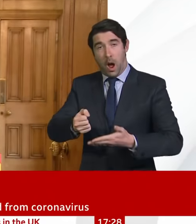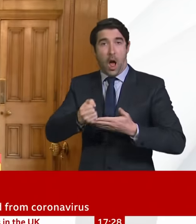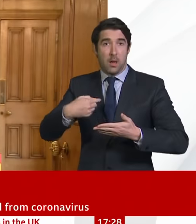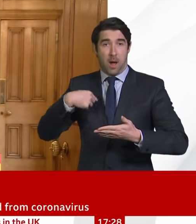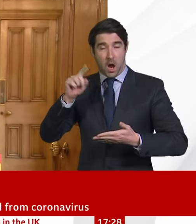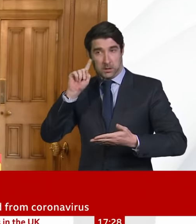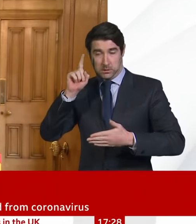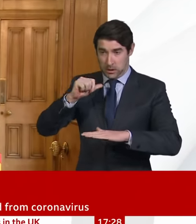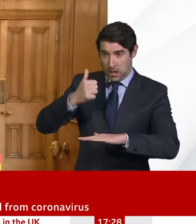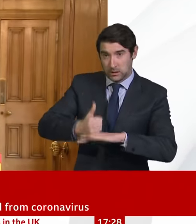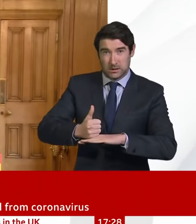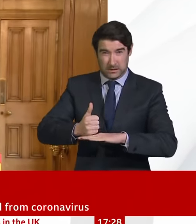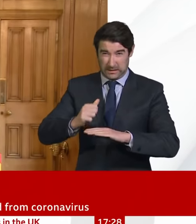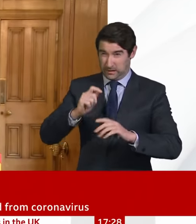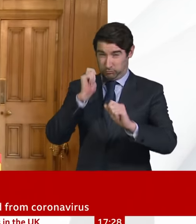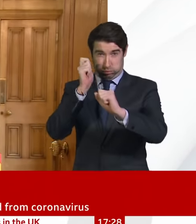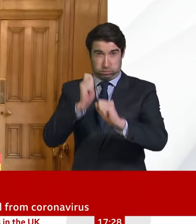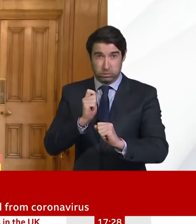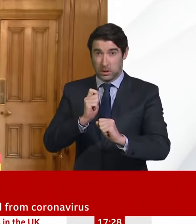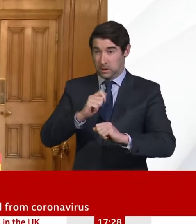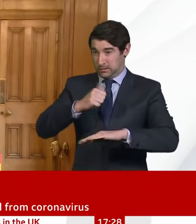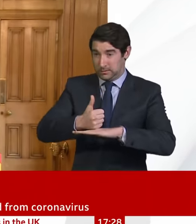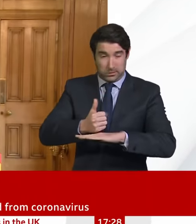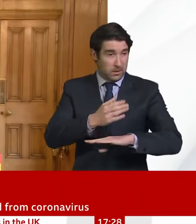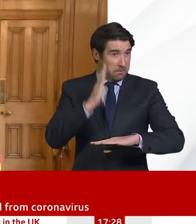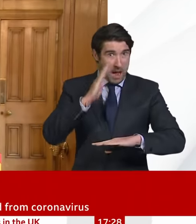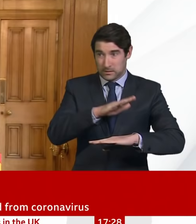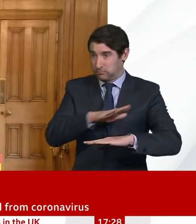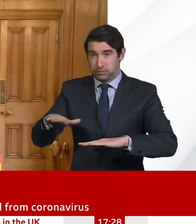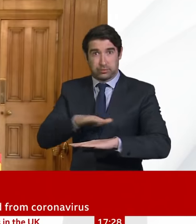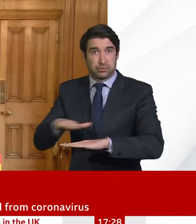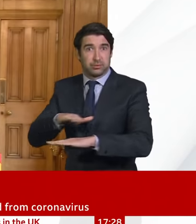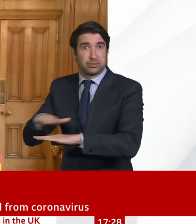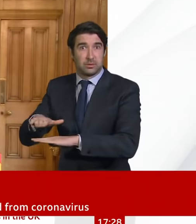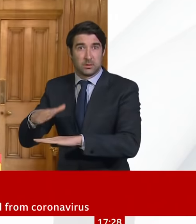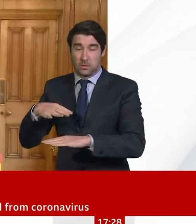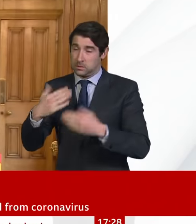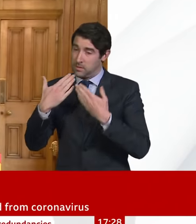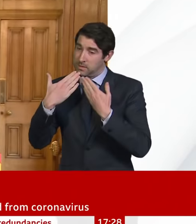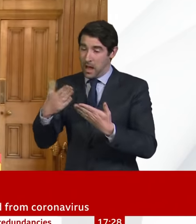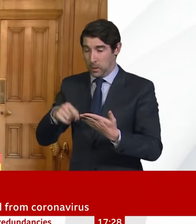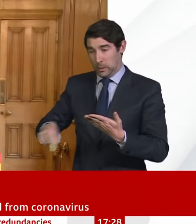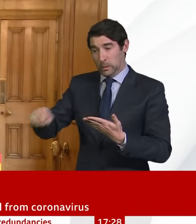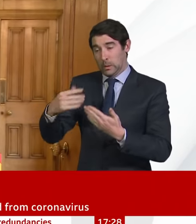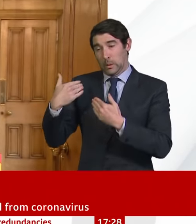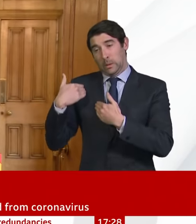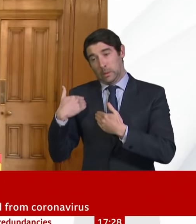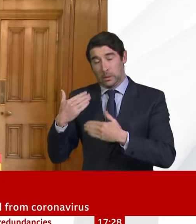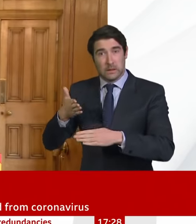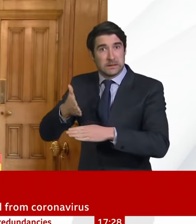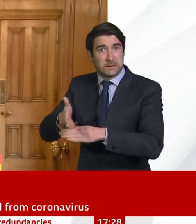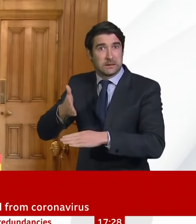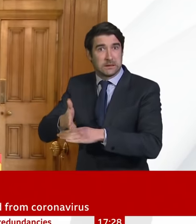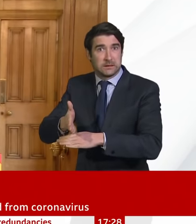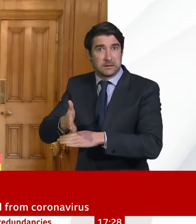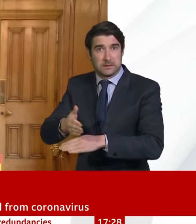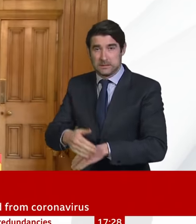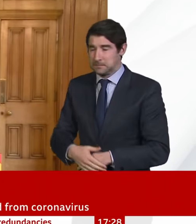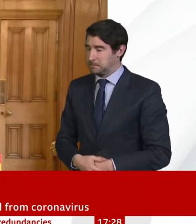want to thank everybody involved. I also want to thank everyone who has